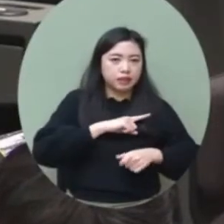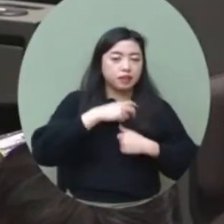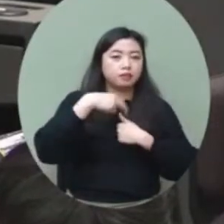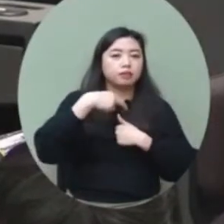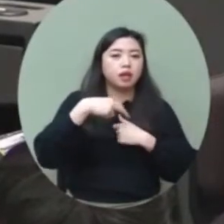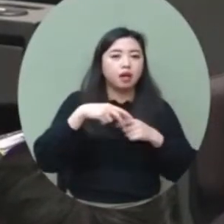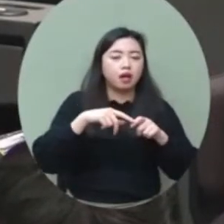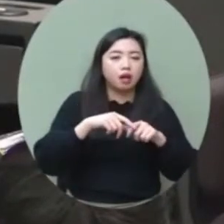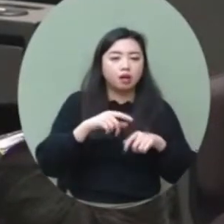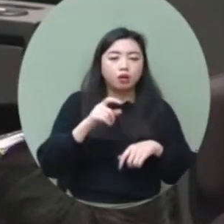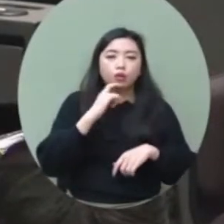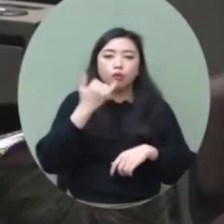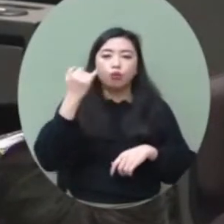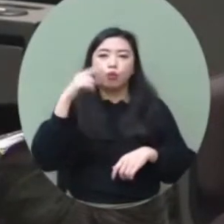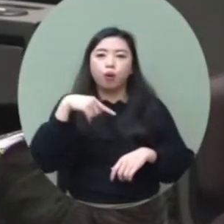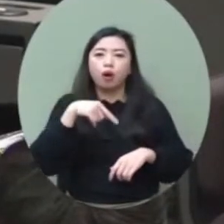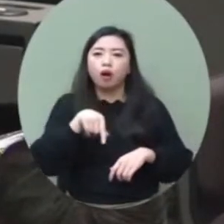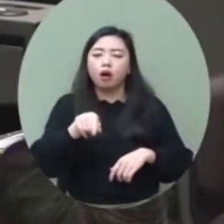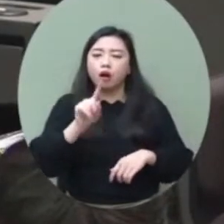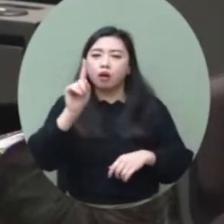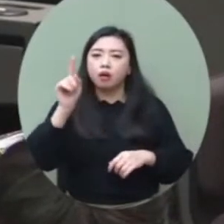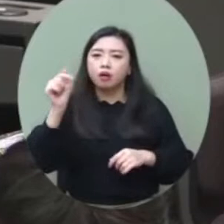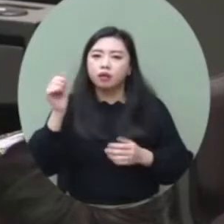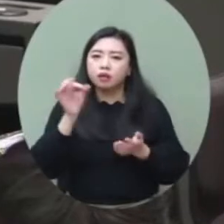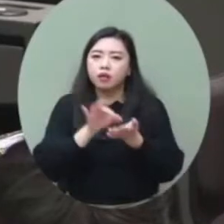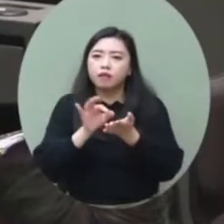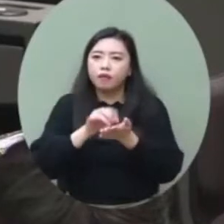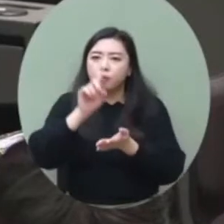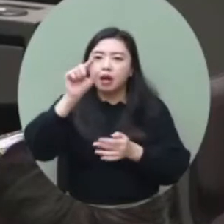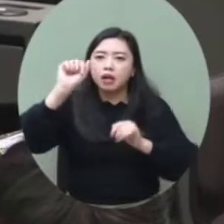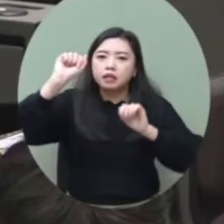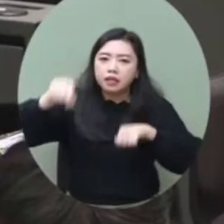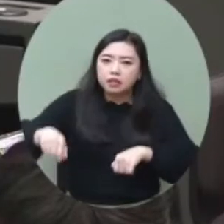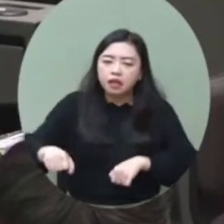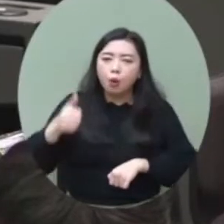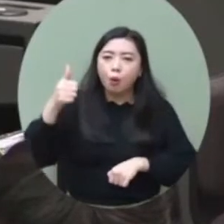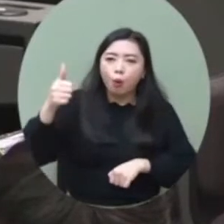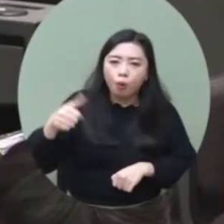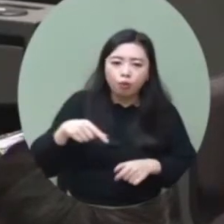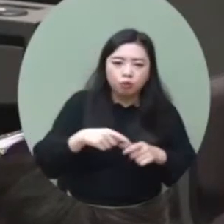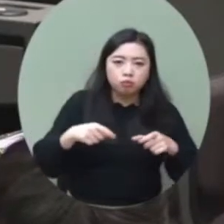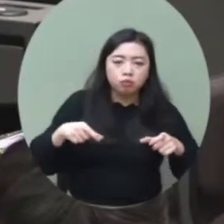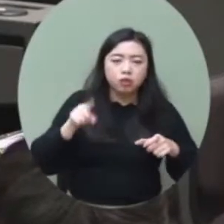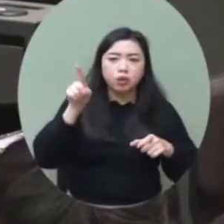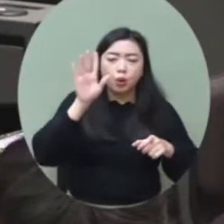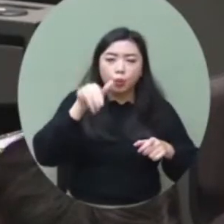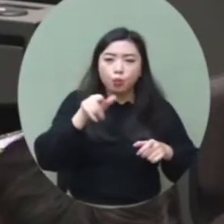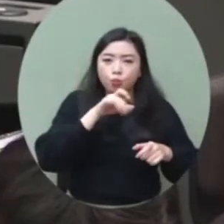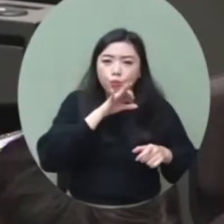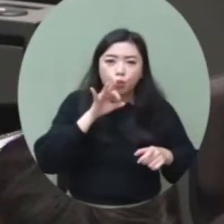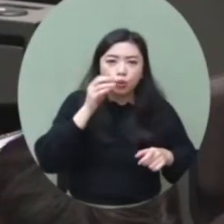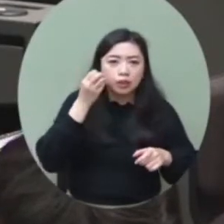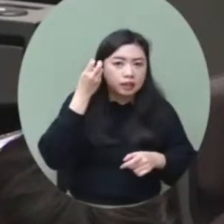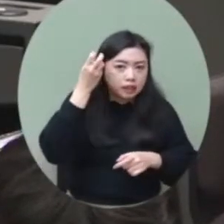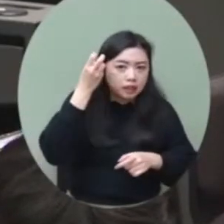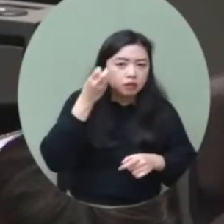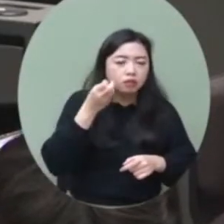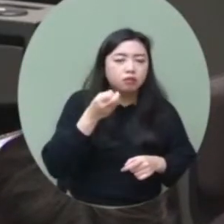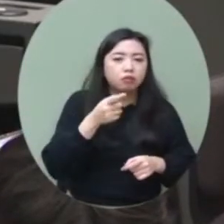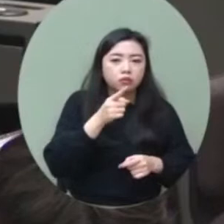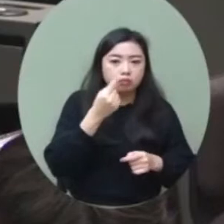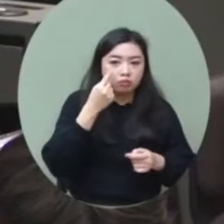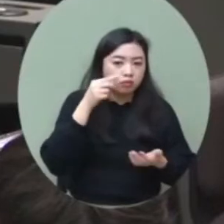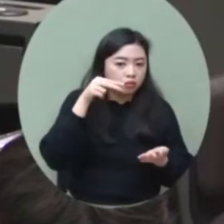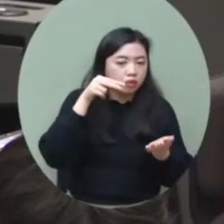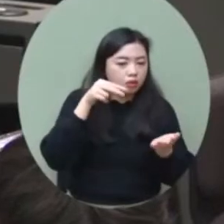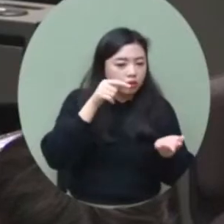Nowadays, a lot of people would purchase test kits from different places, and some of these test kits claim that